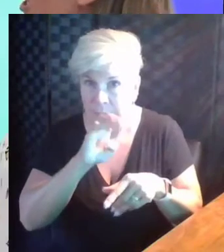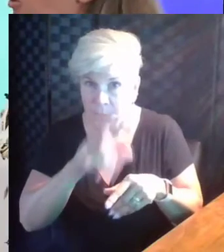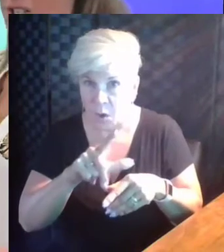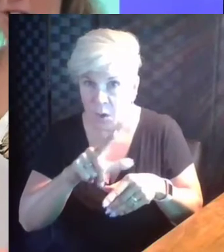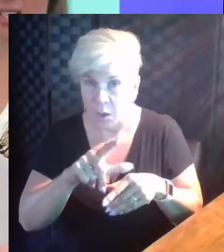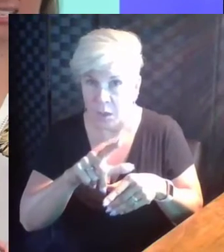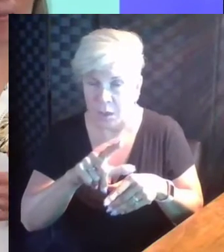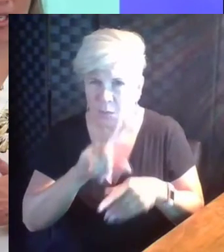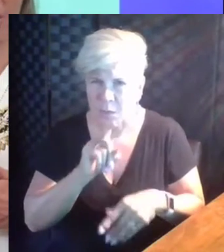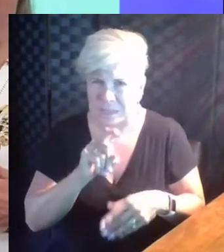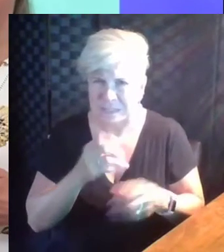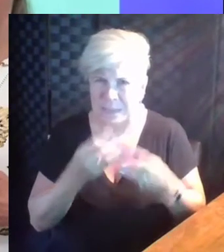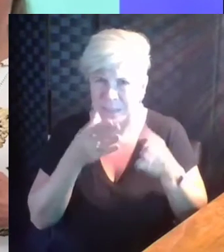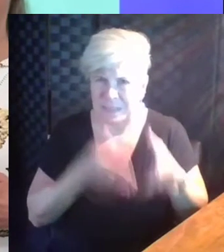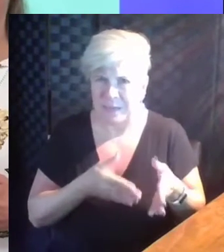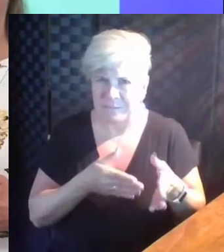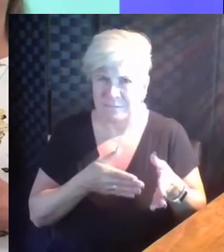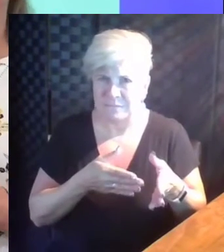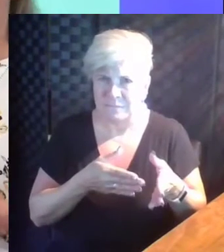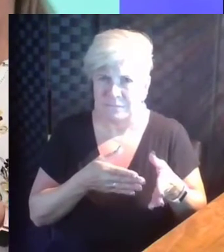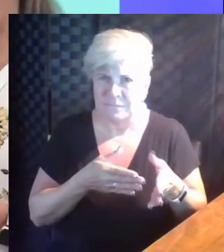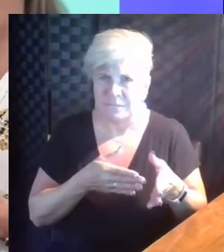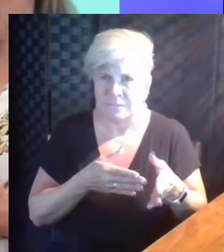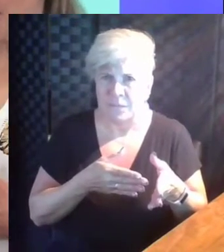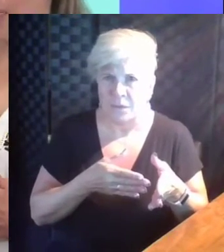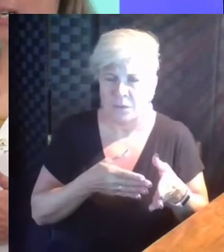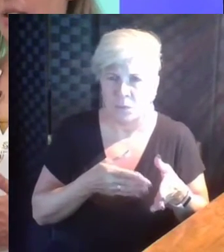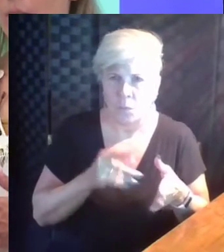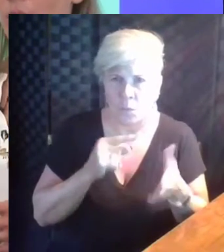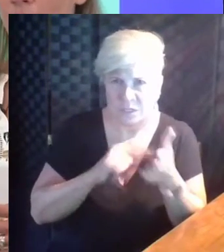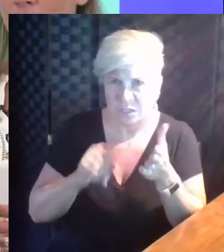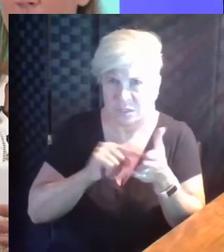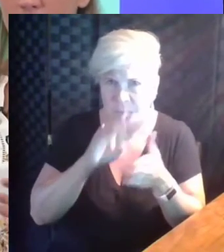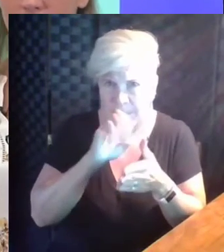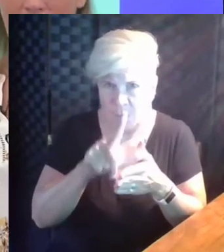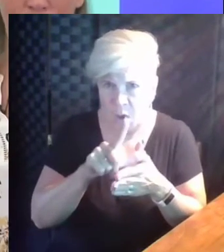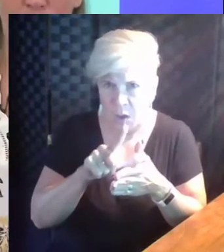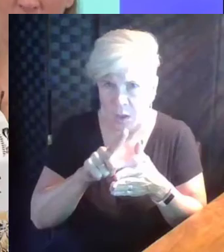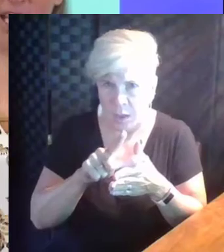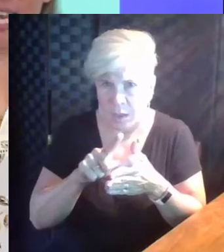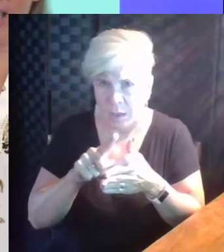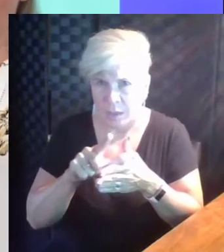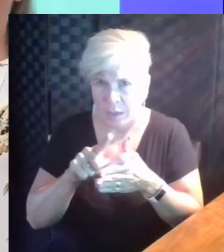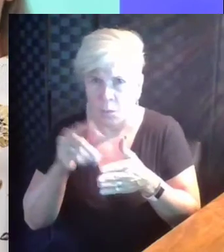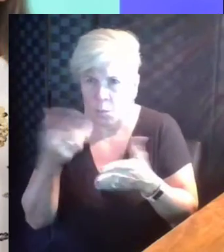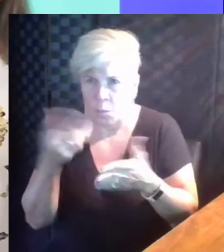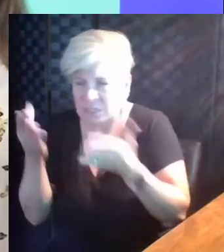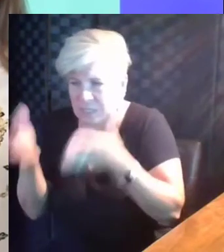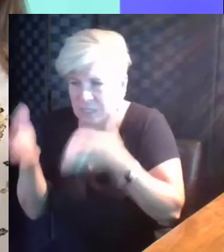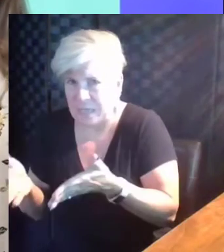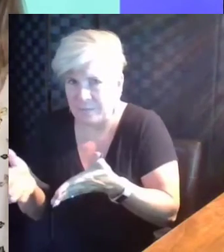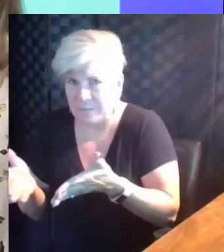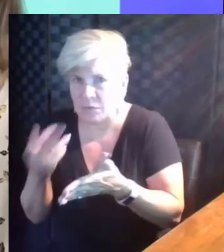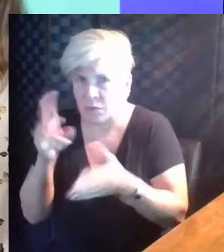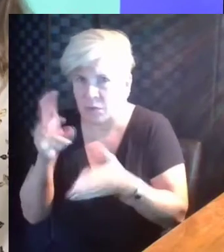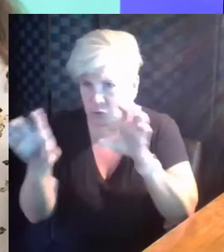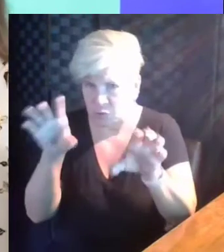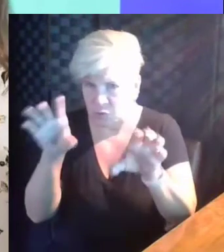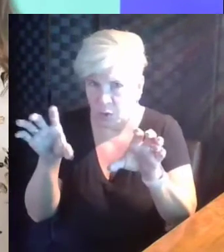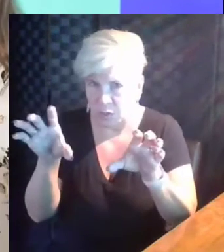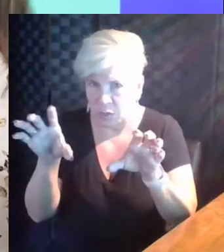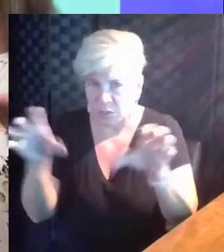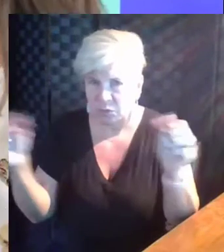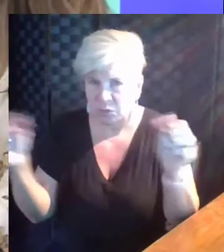mall, and my question is, how much does she have left? So what she spent at the mall and what she has left, those two